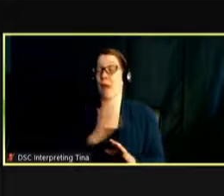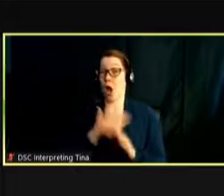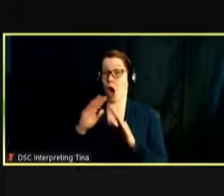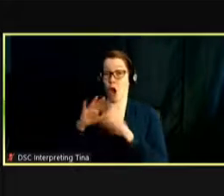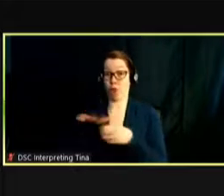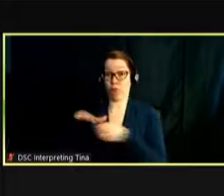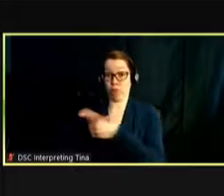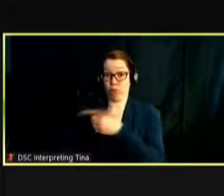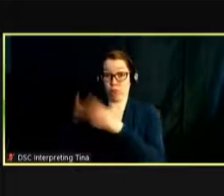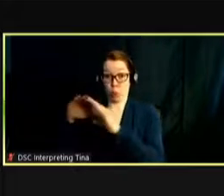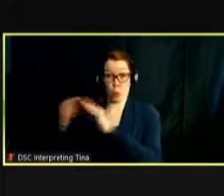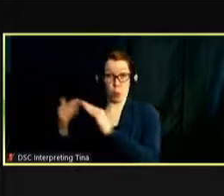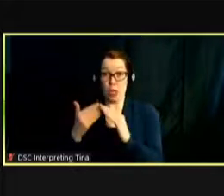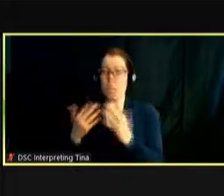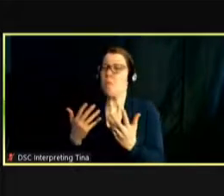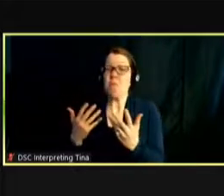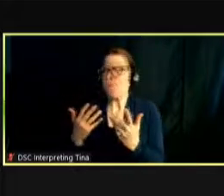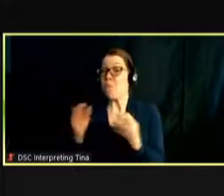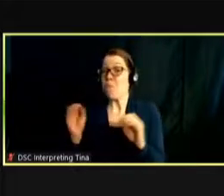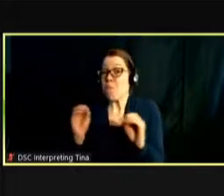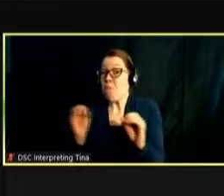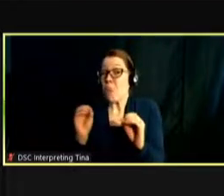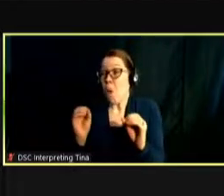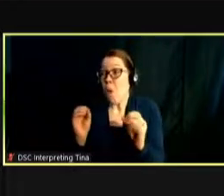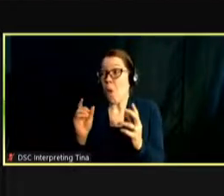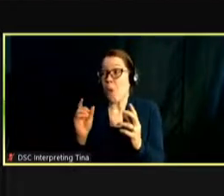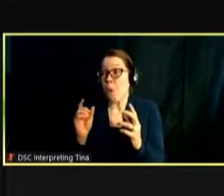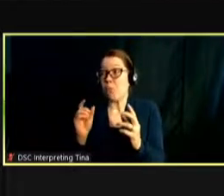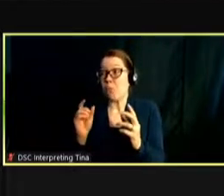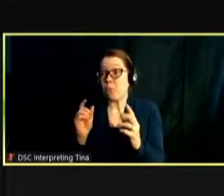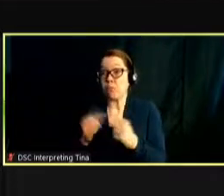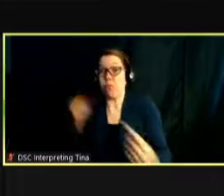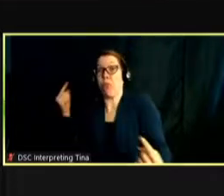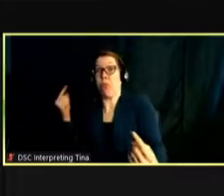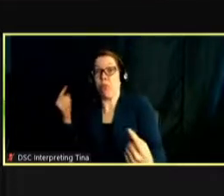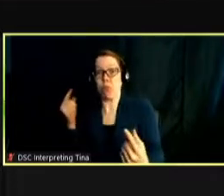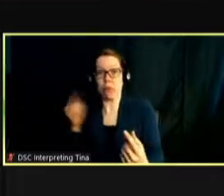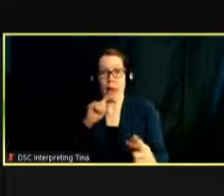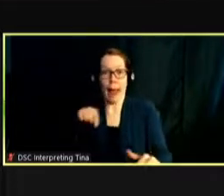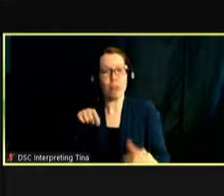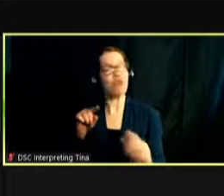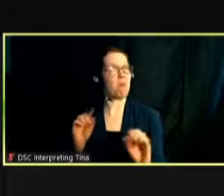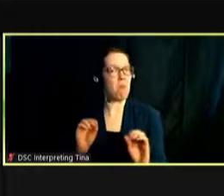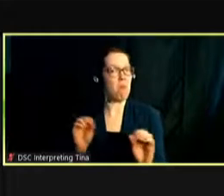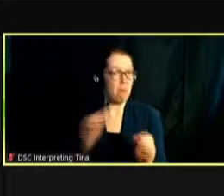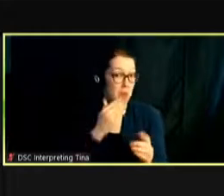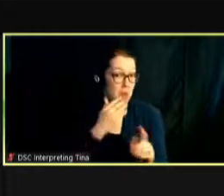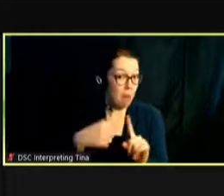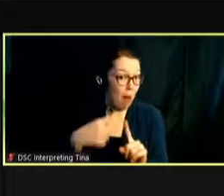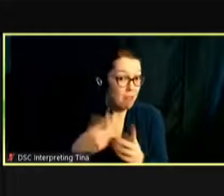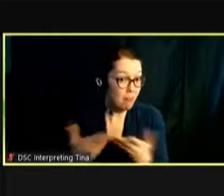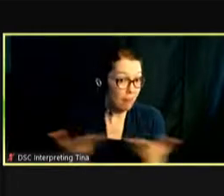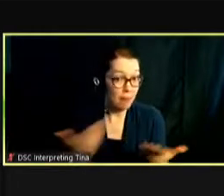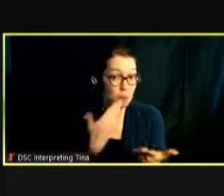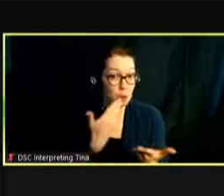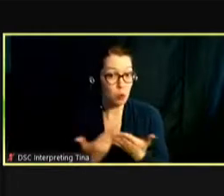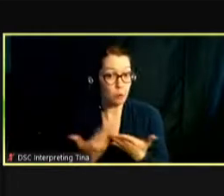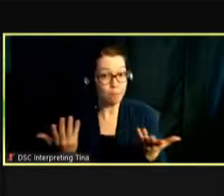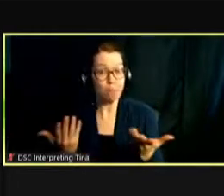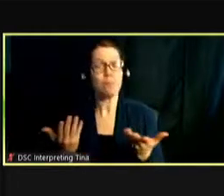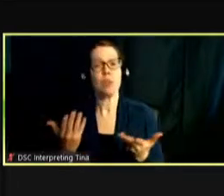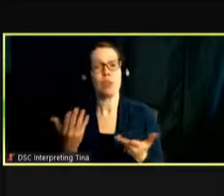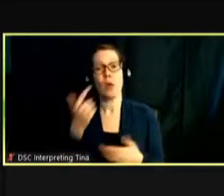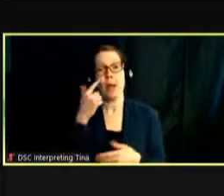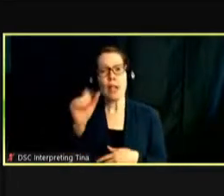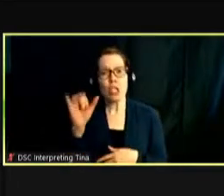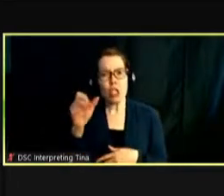seeing anything of significance for adverse reactions. So that is a good thing. At this point in time, I think, Shannon,